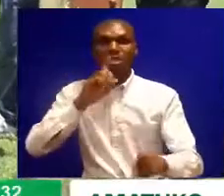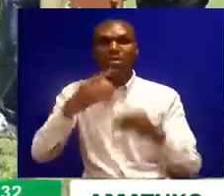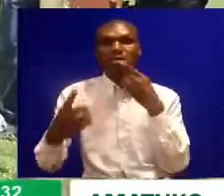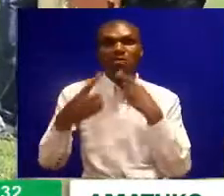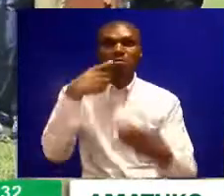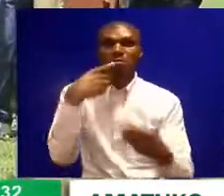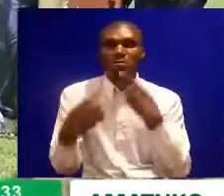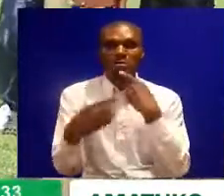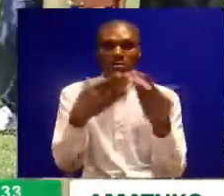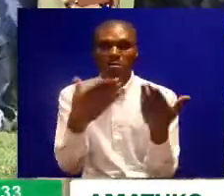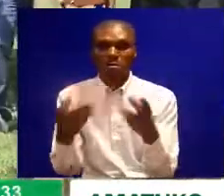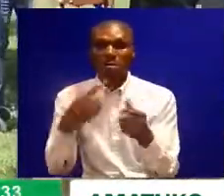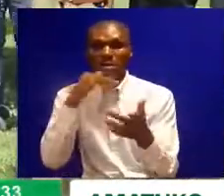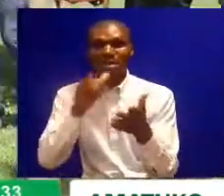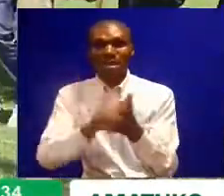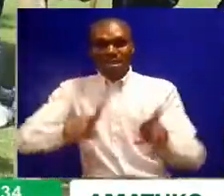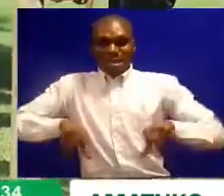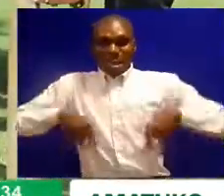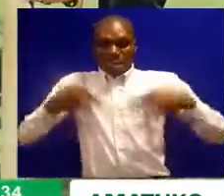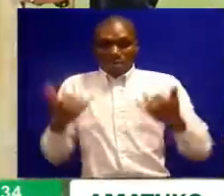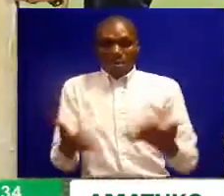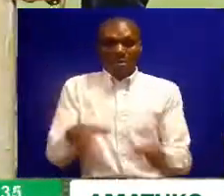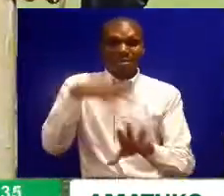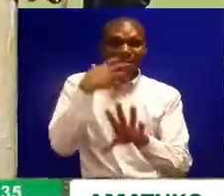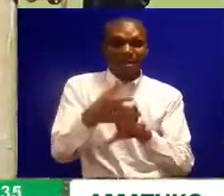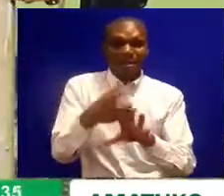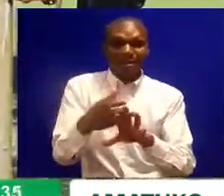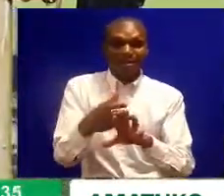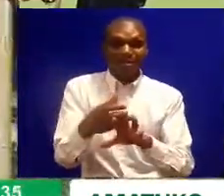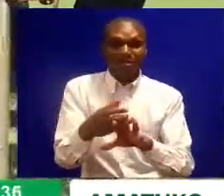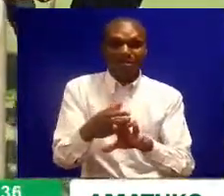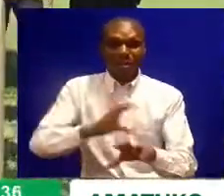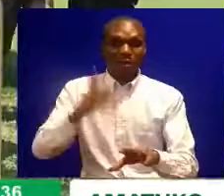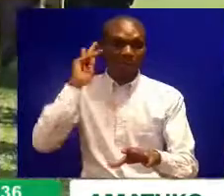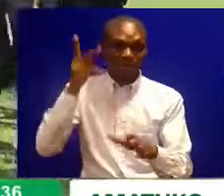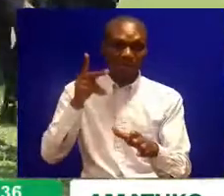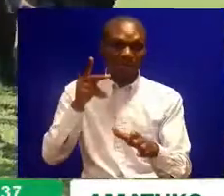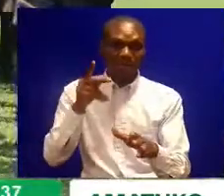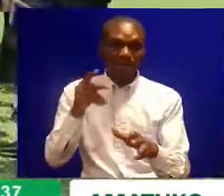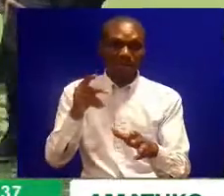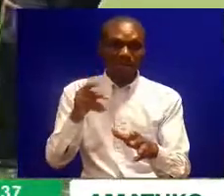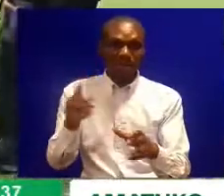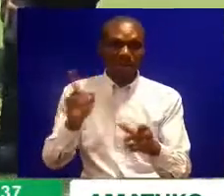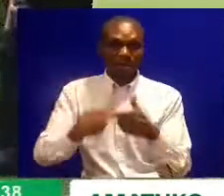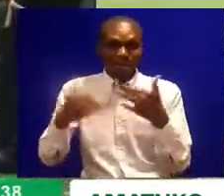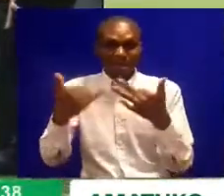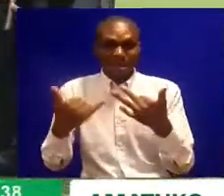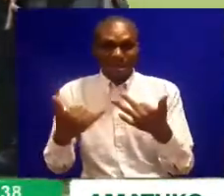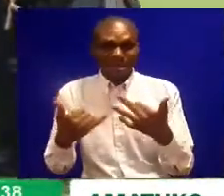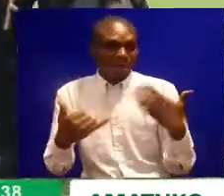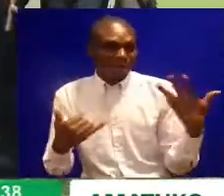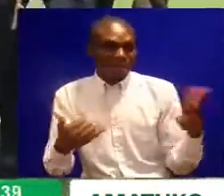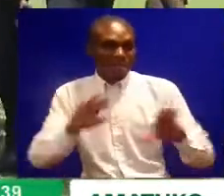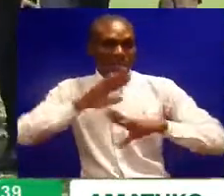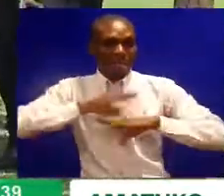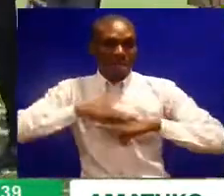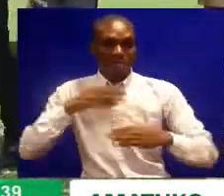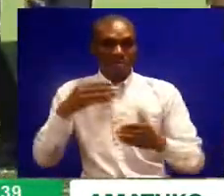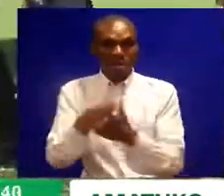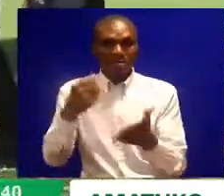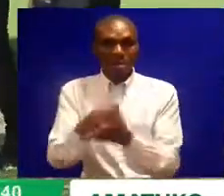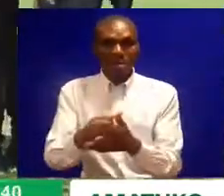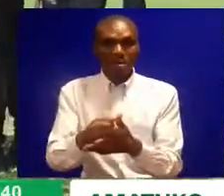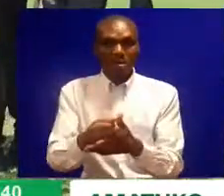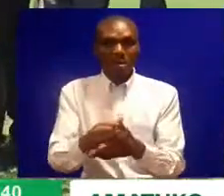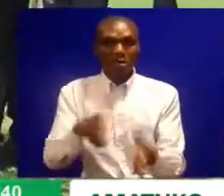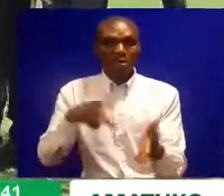cyo borali ni go batabiro bwo mabwa bakonyaira bakori bo nyagitari me yakisi go ikaba ndego taisane kichibesa chichinyomba